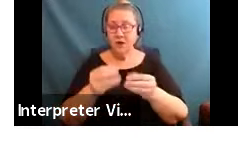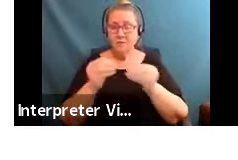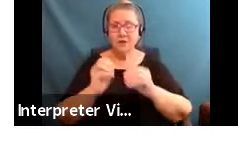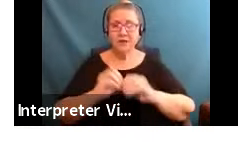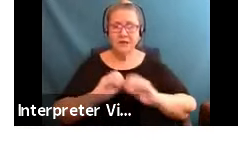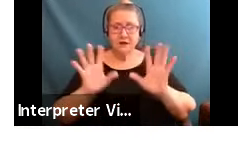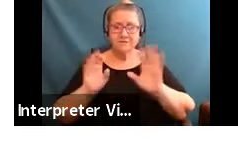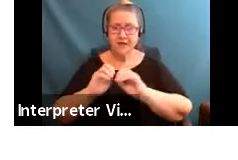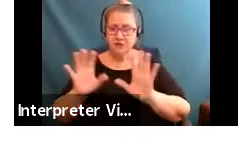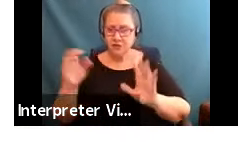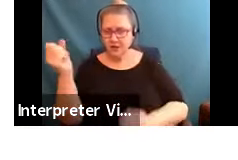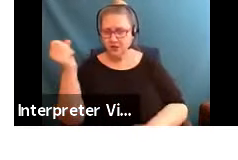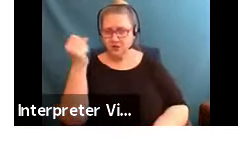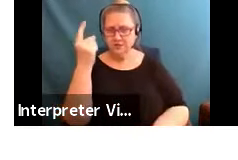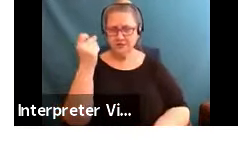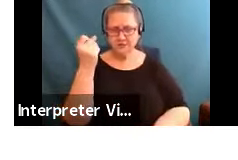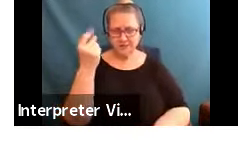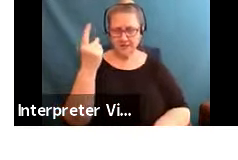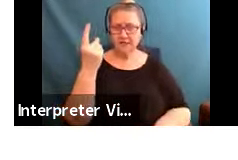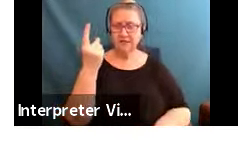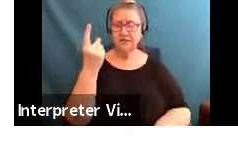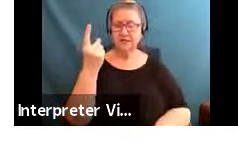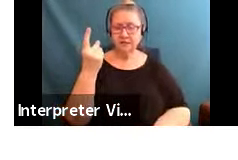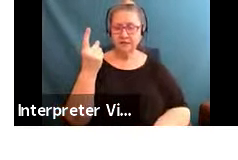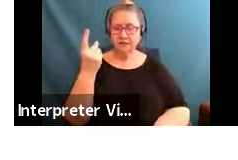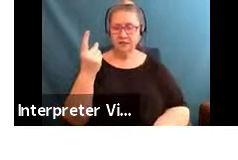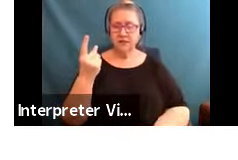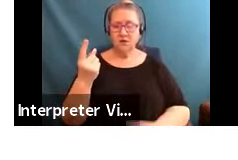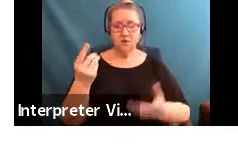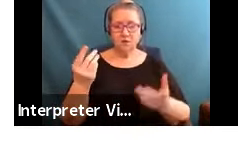and understanding about how